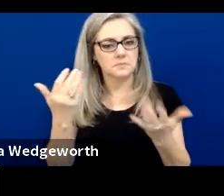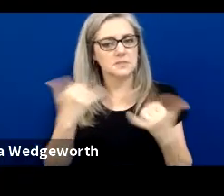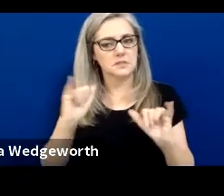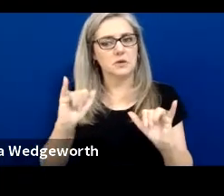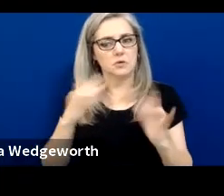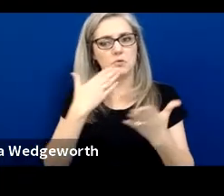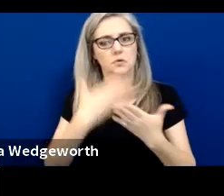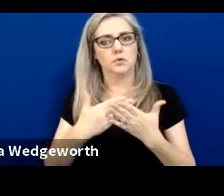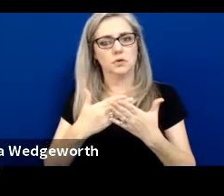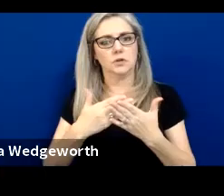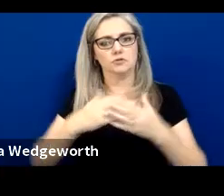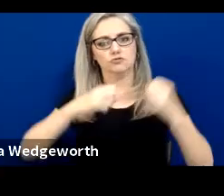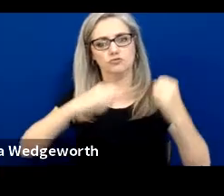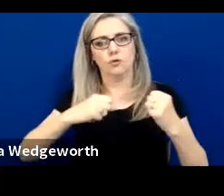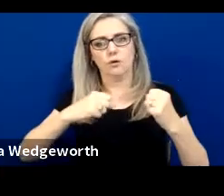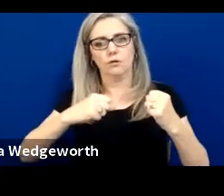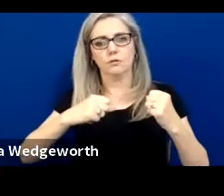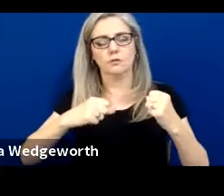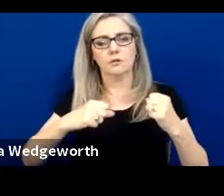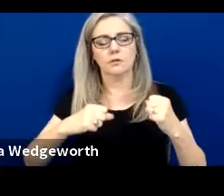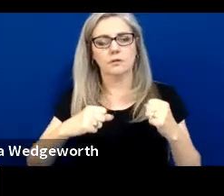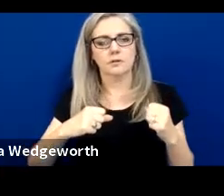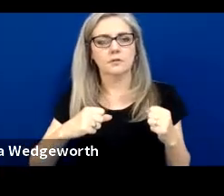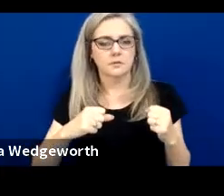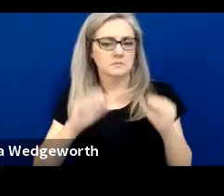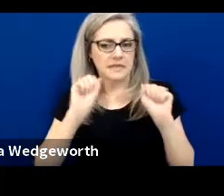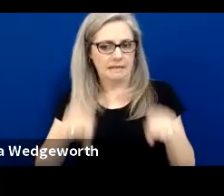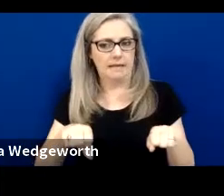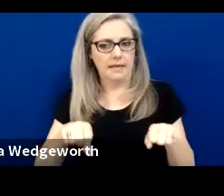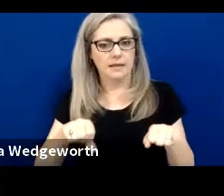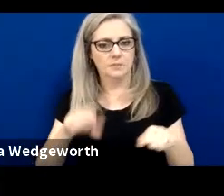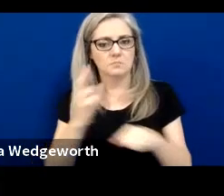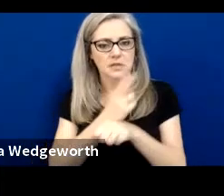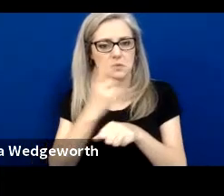shape and definitely can potentially be